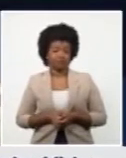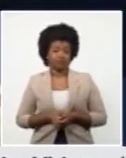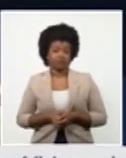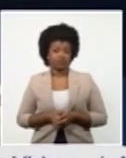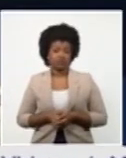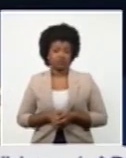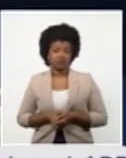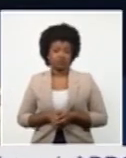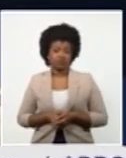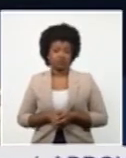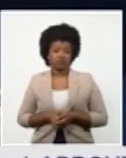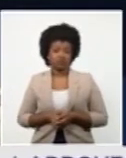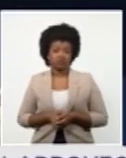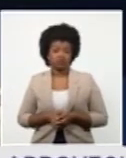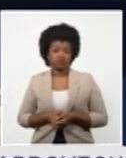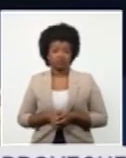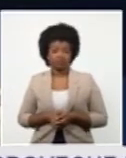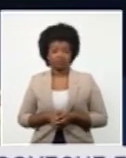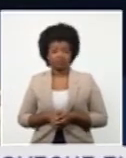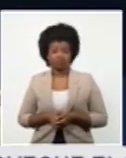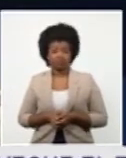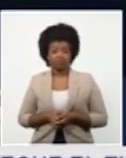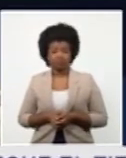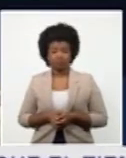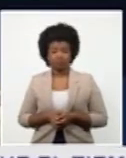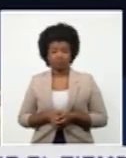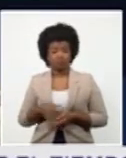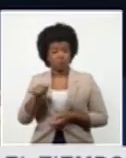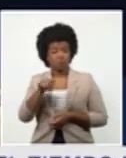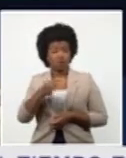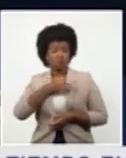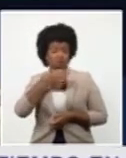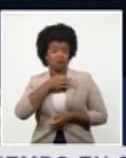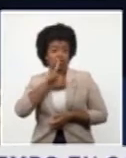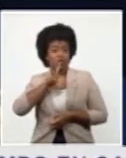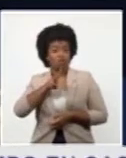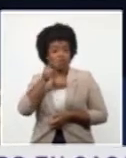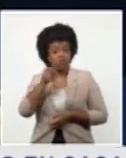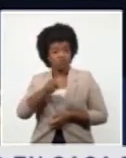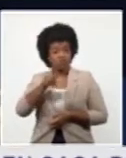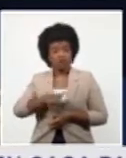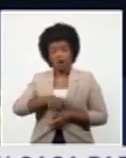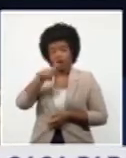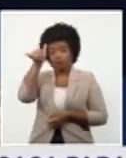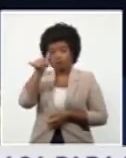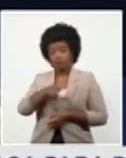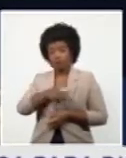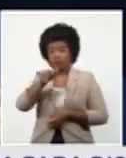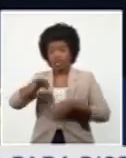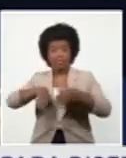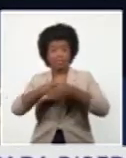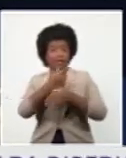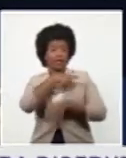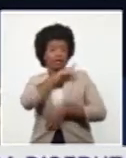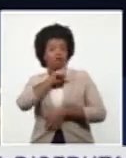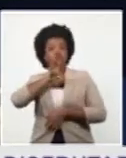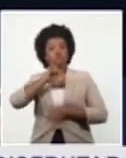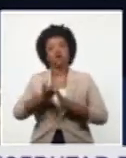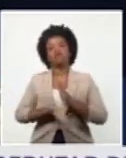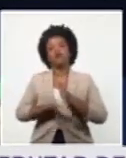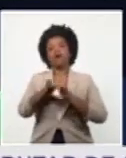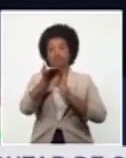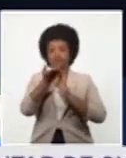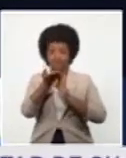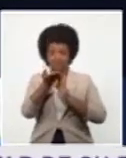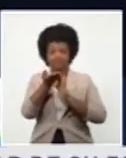There is a group of countries with high mortality rates in our region, and we must always also mention